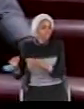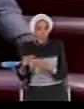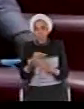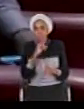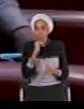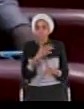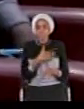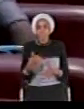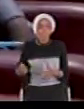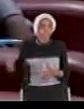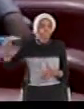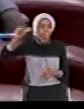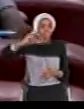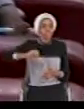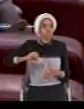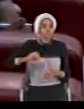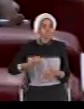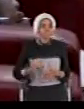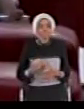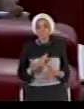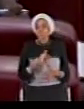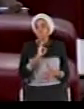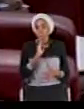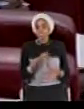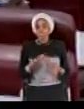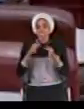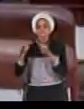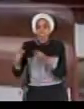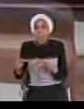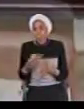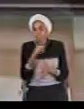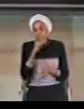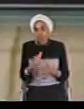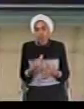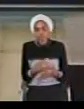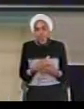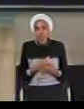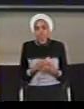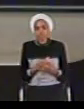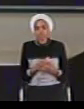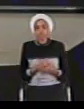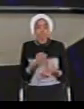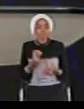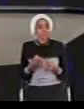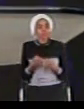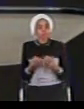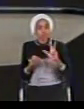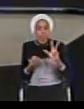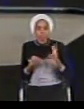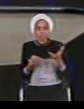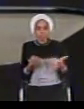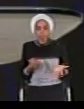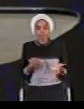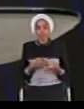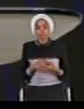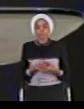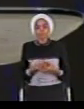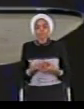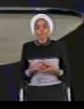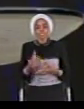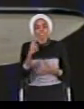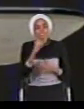their damnations lumbereth not. We're looking at number 3 here. Number 3,